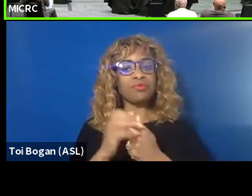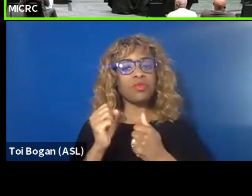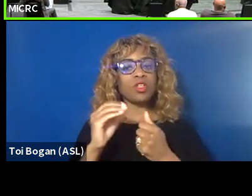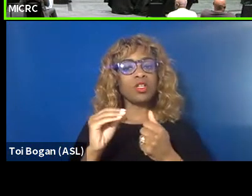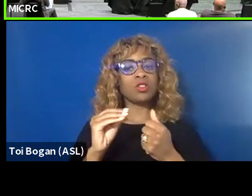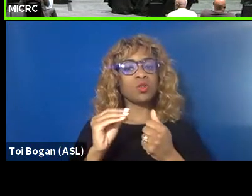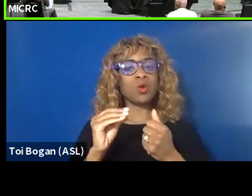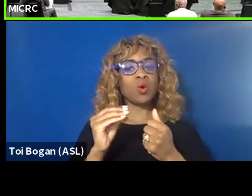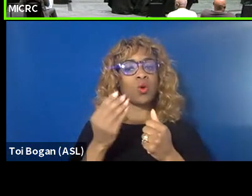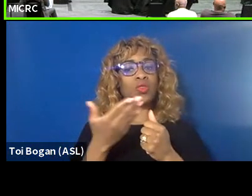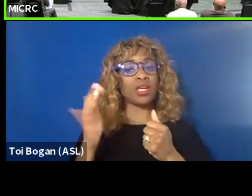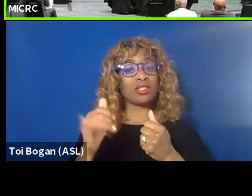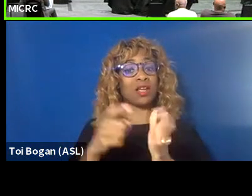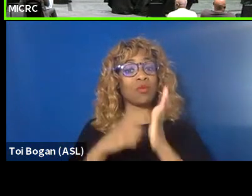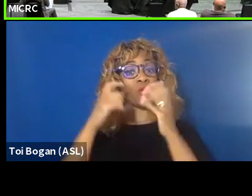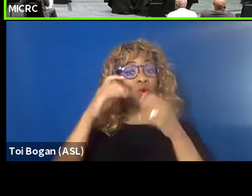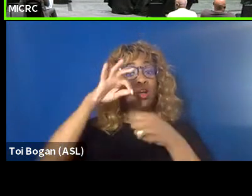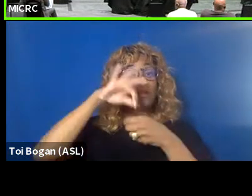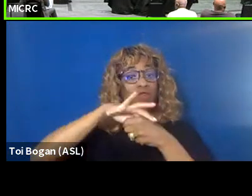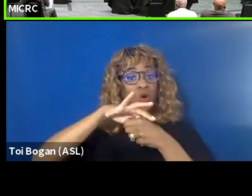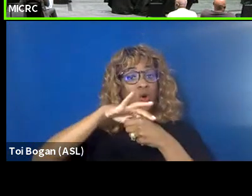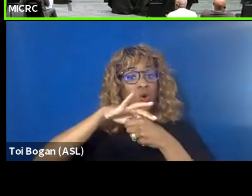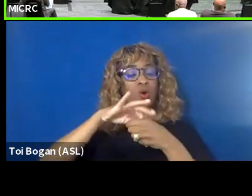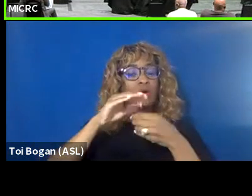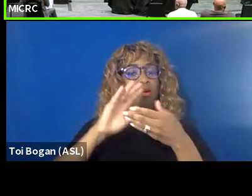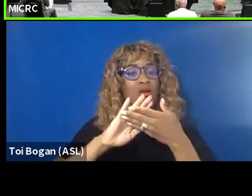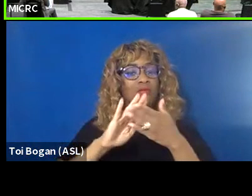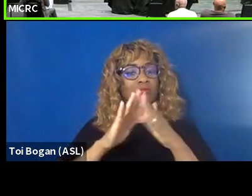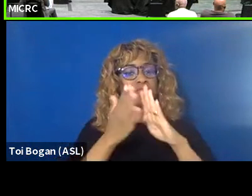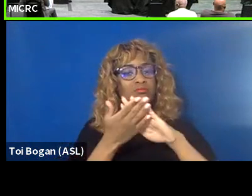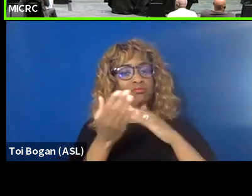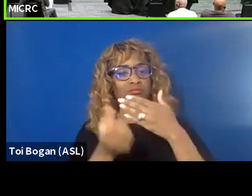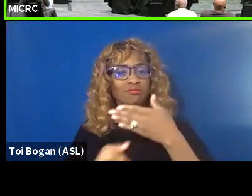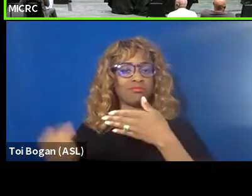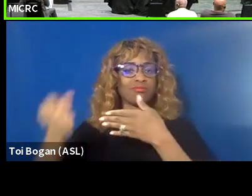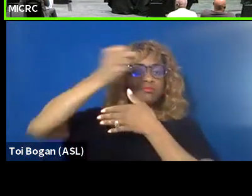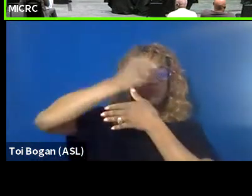that require votes to the top of the agenda.